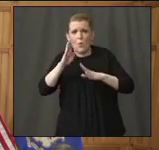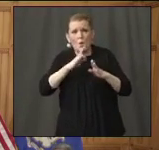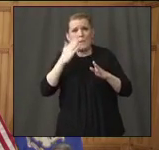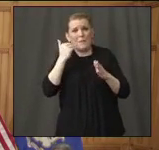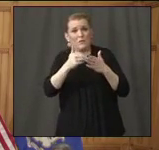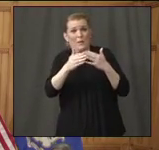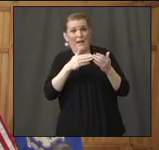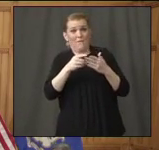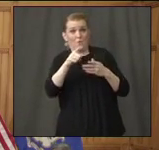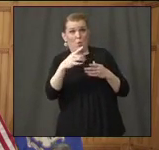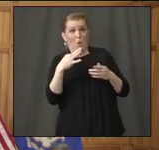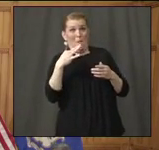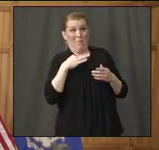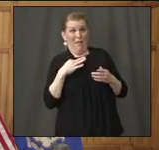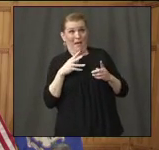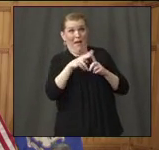London.